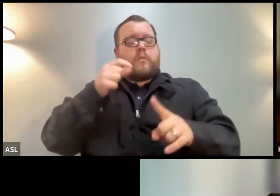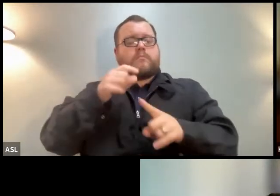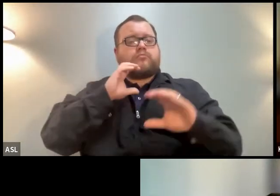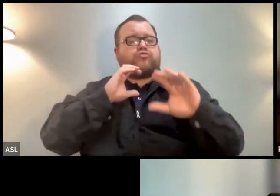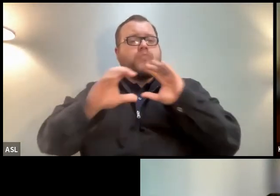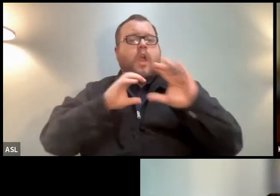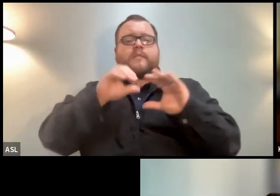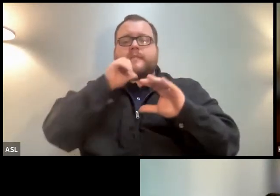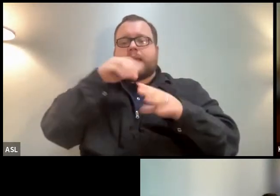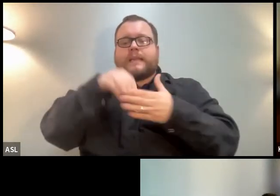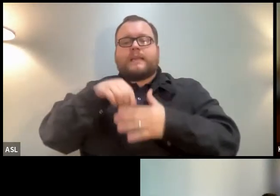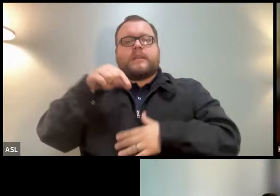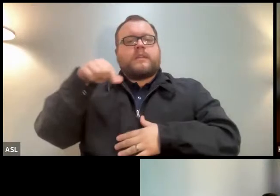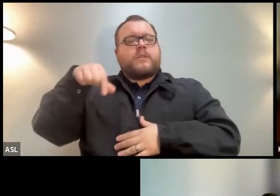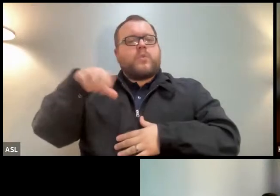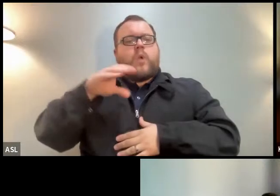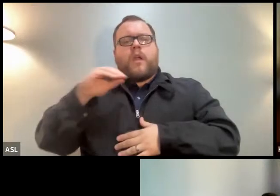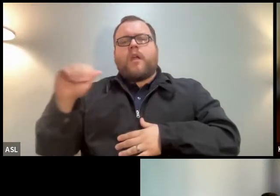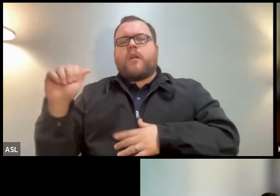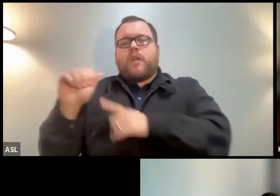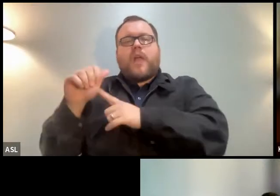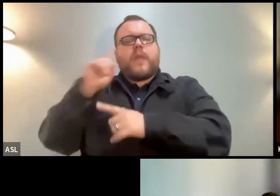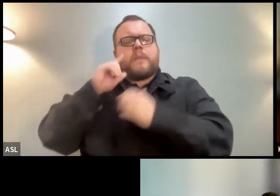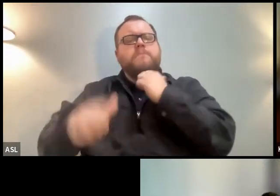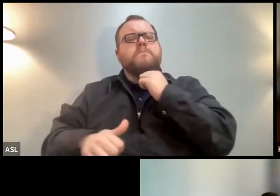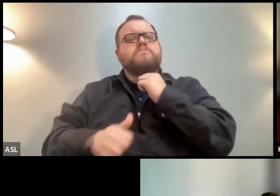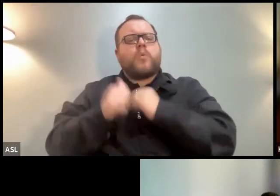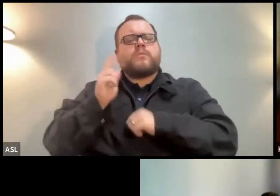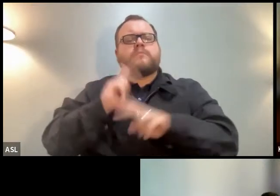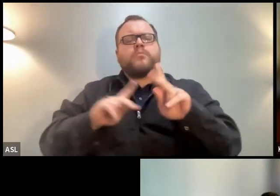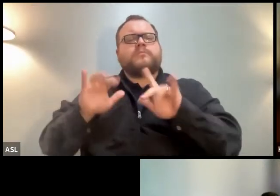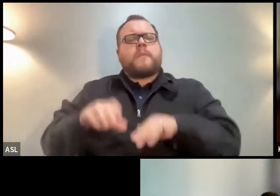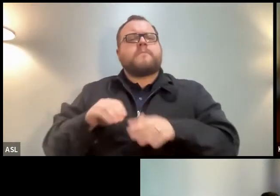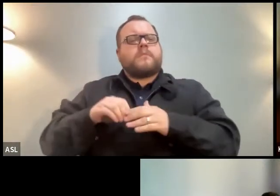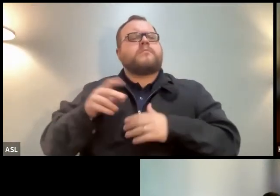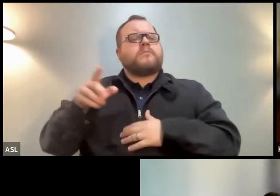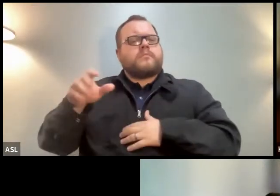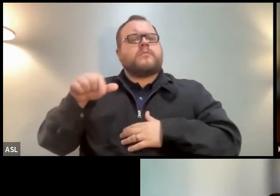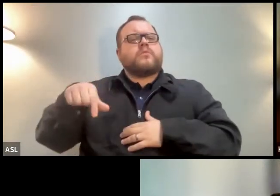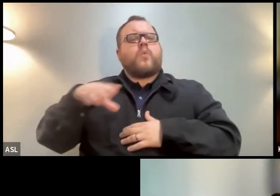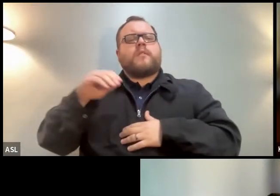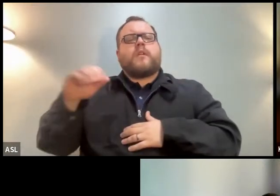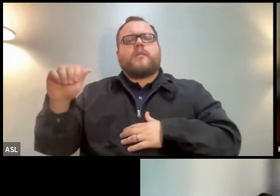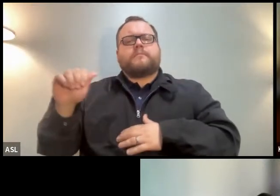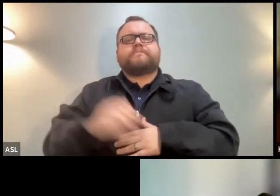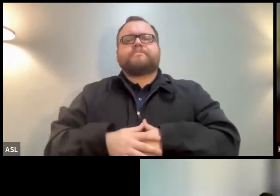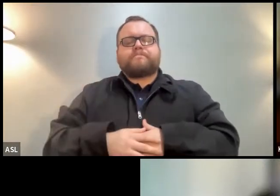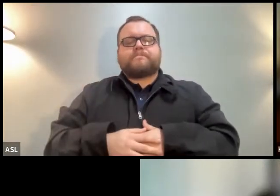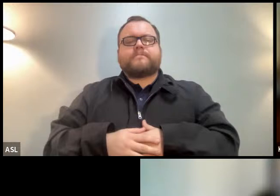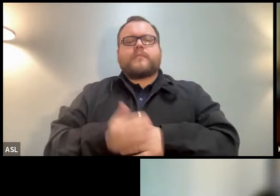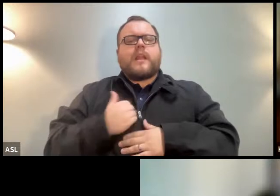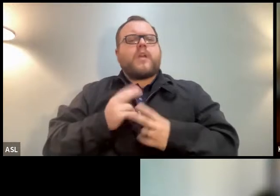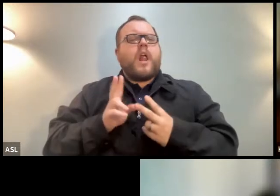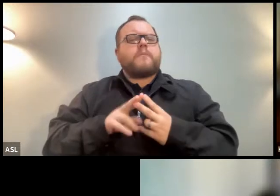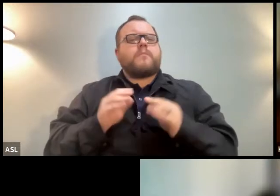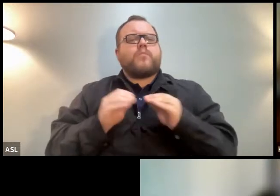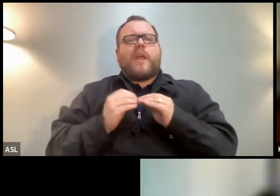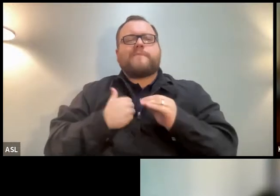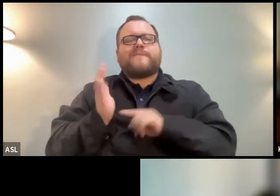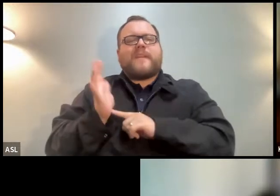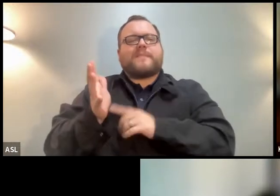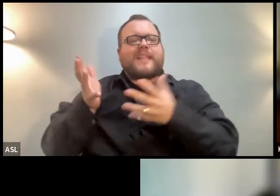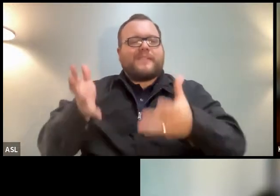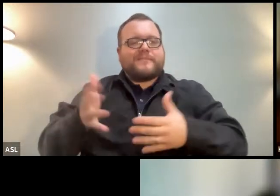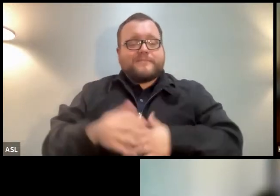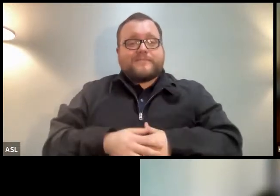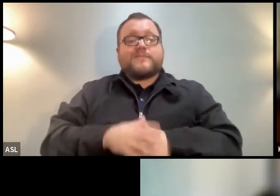think most people got theirs in the Q&A. Kristen, do you have any more? do have a couple more. We have about 5 minutes,